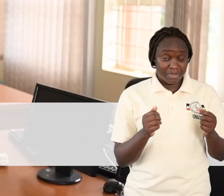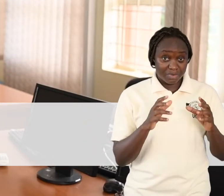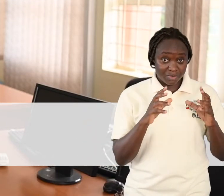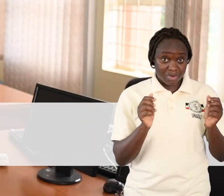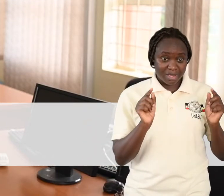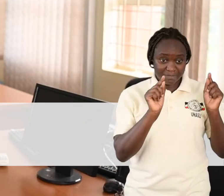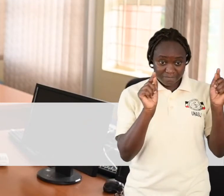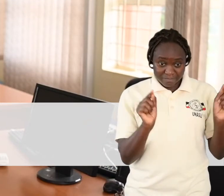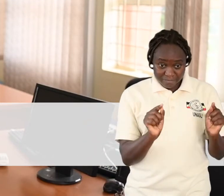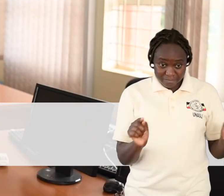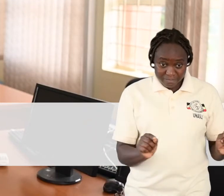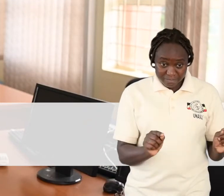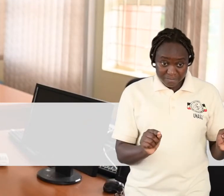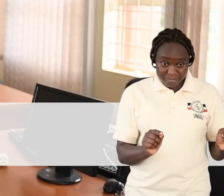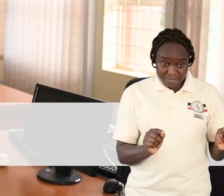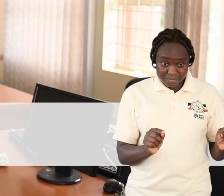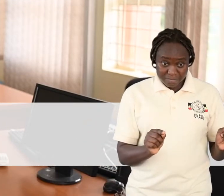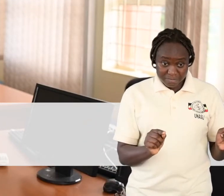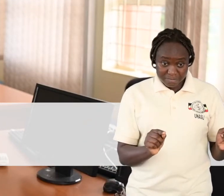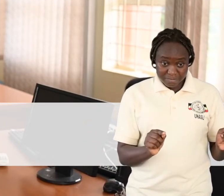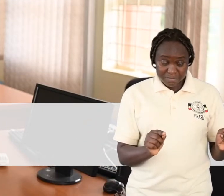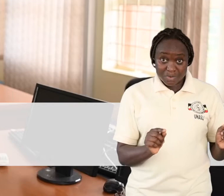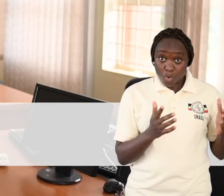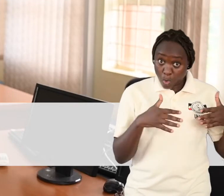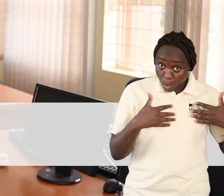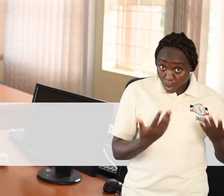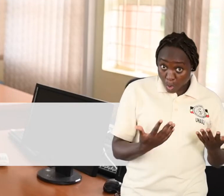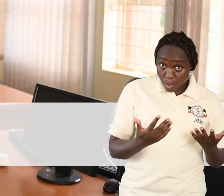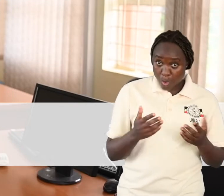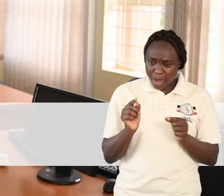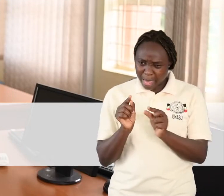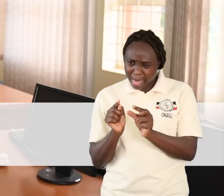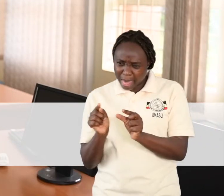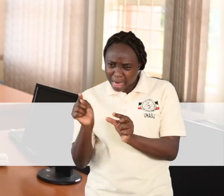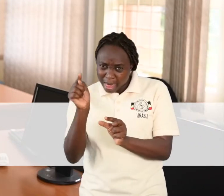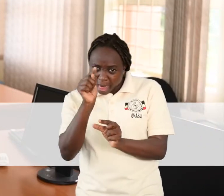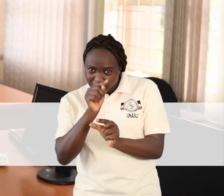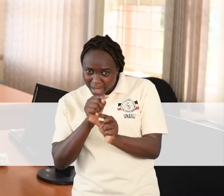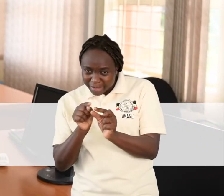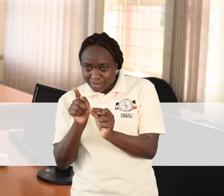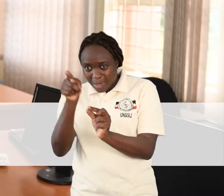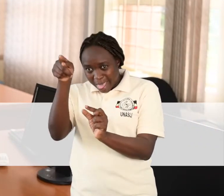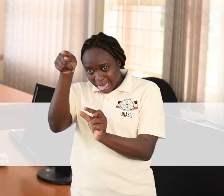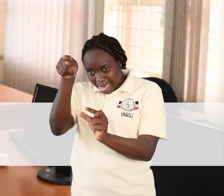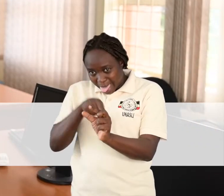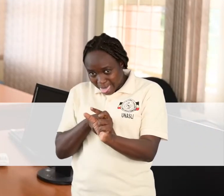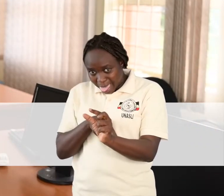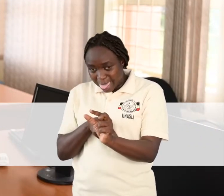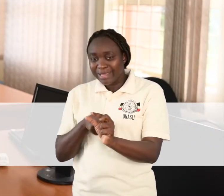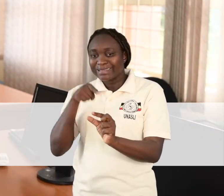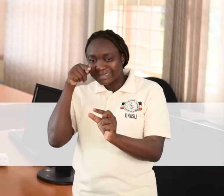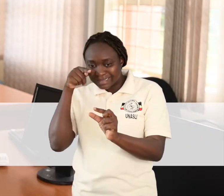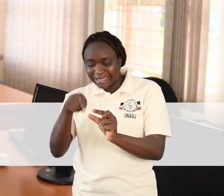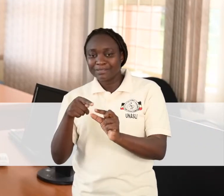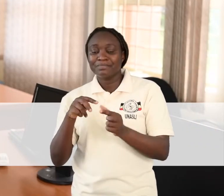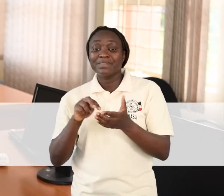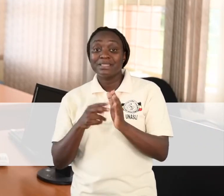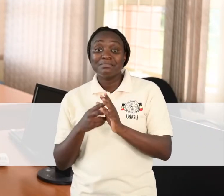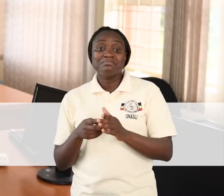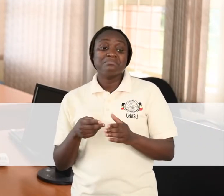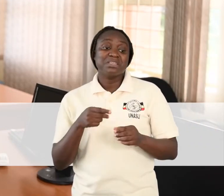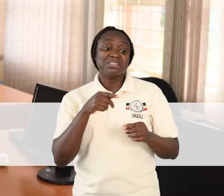0, then a slash. If you put that inside, it means that that